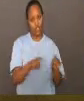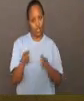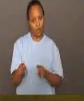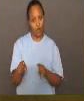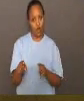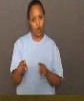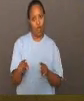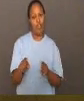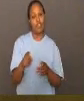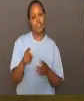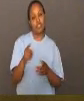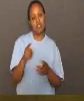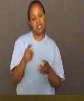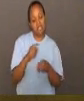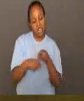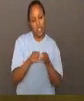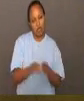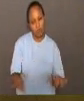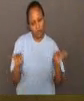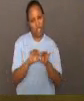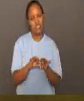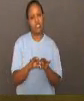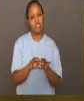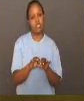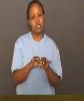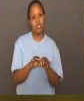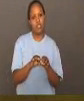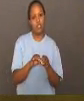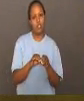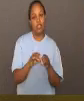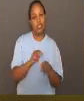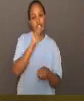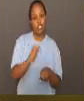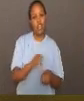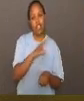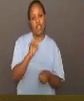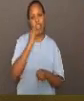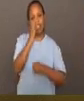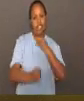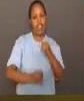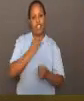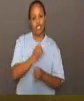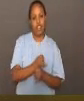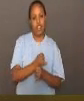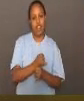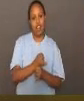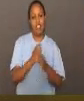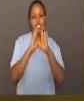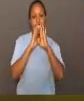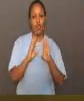will study the importance of maintaining national and international